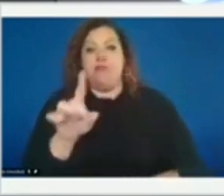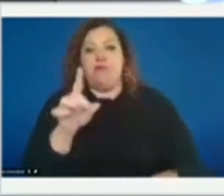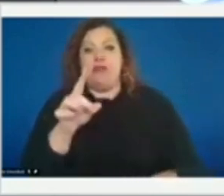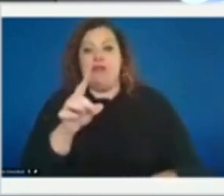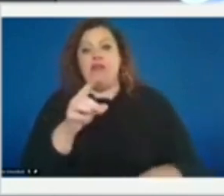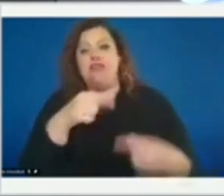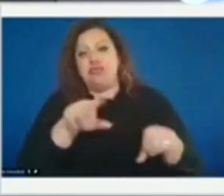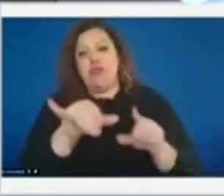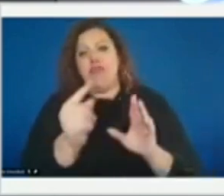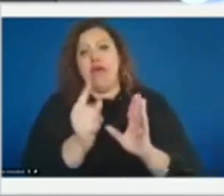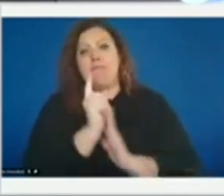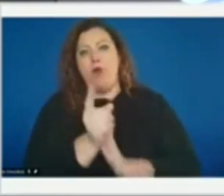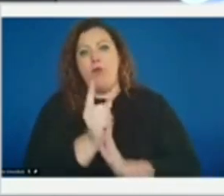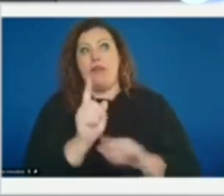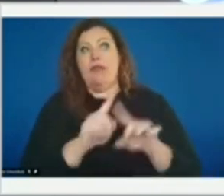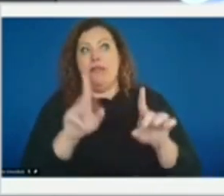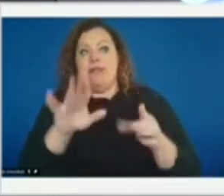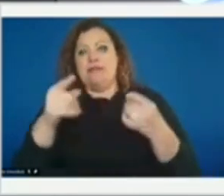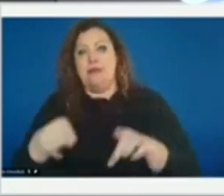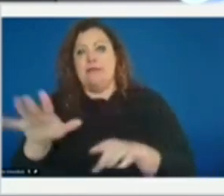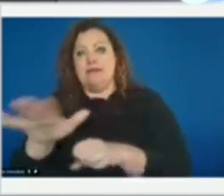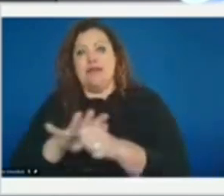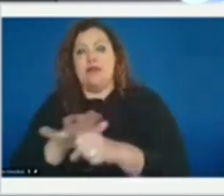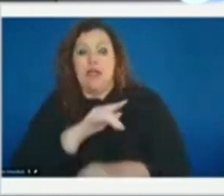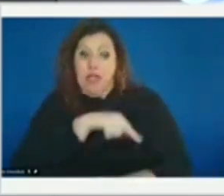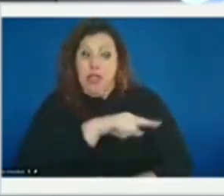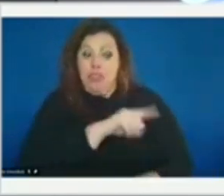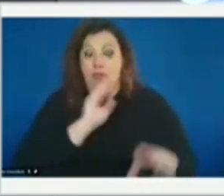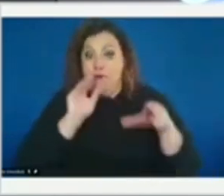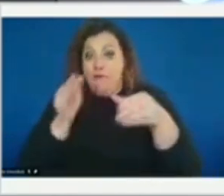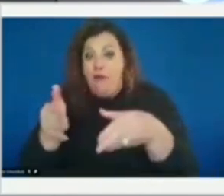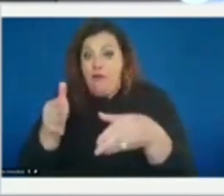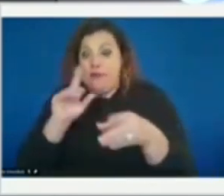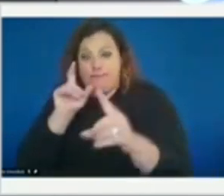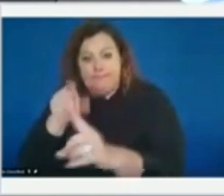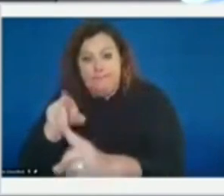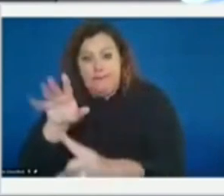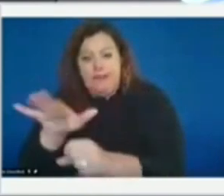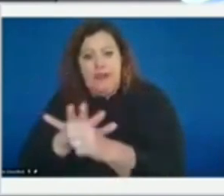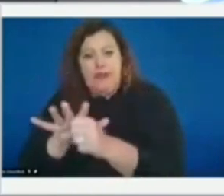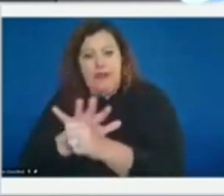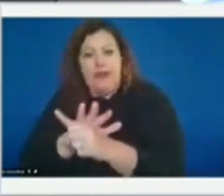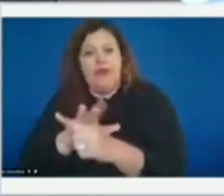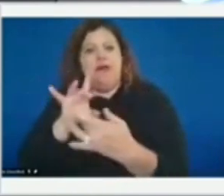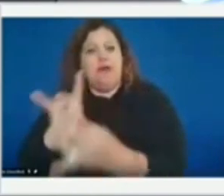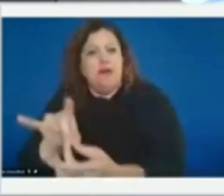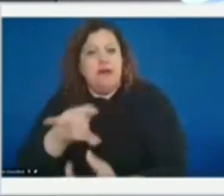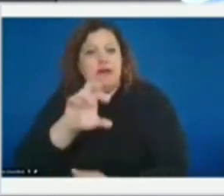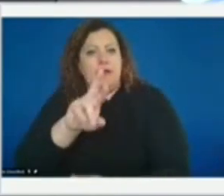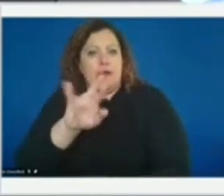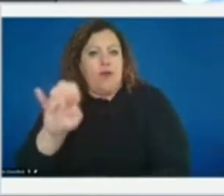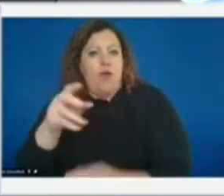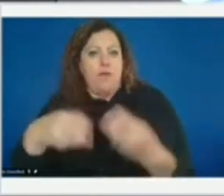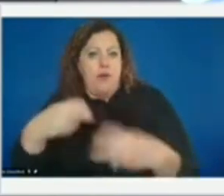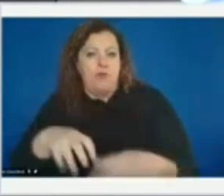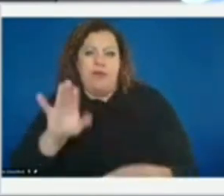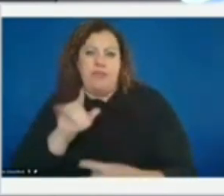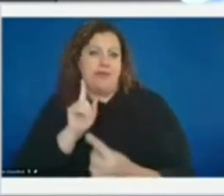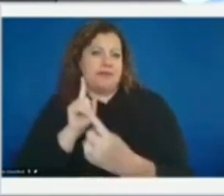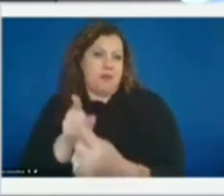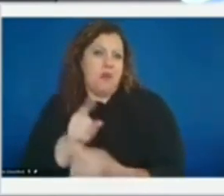that area. So they're focused and targeted in that area on the crime problem. That's the goal.